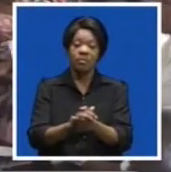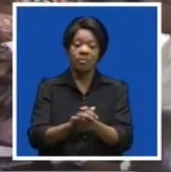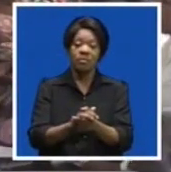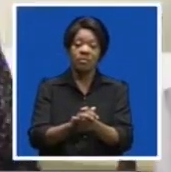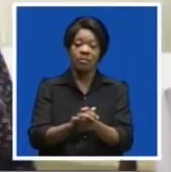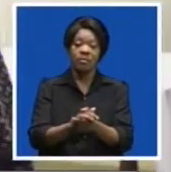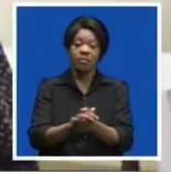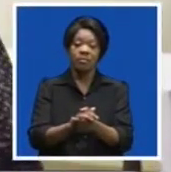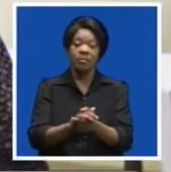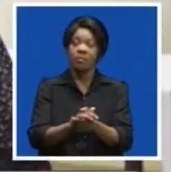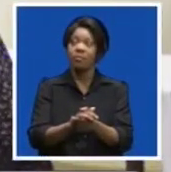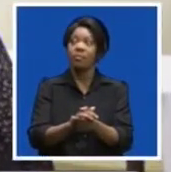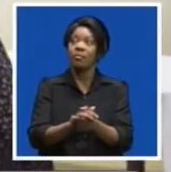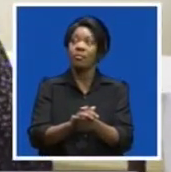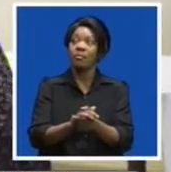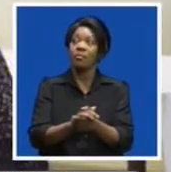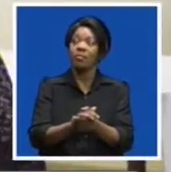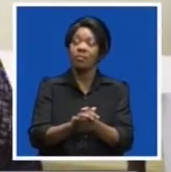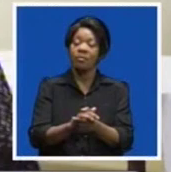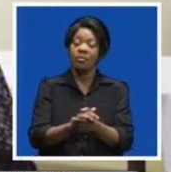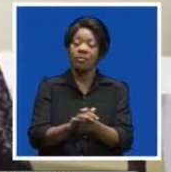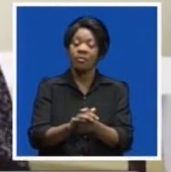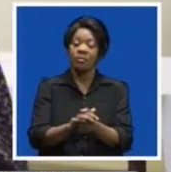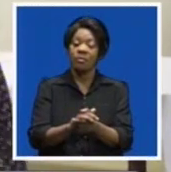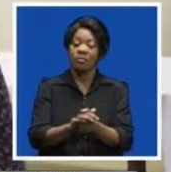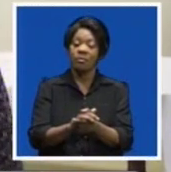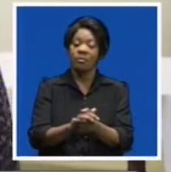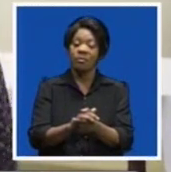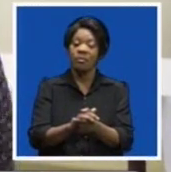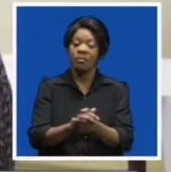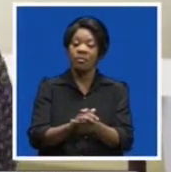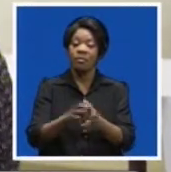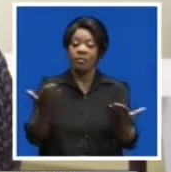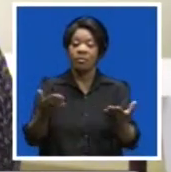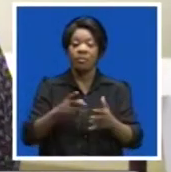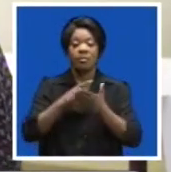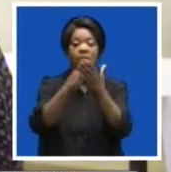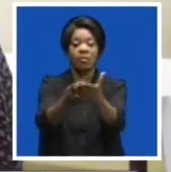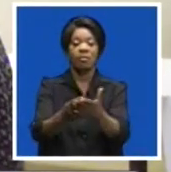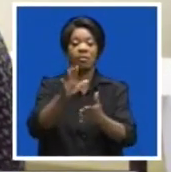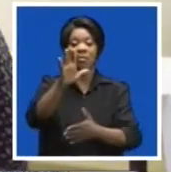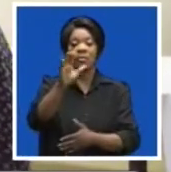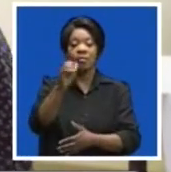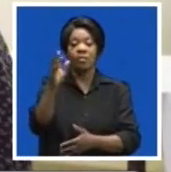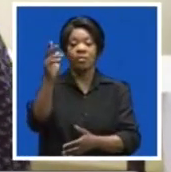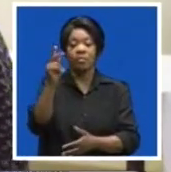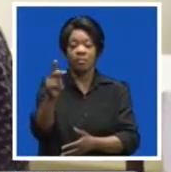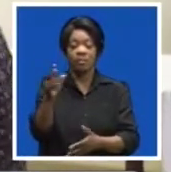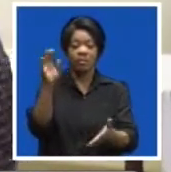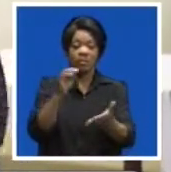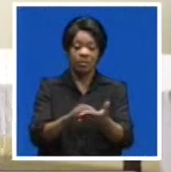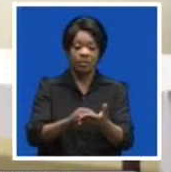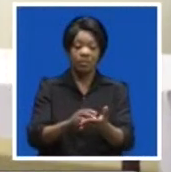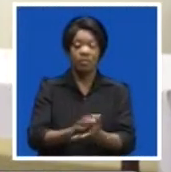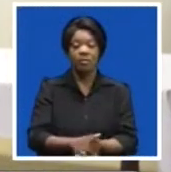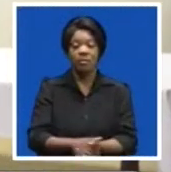He responded and he has contributed a 50,000 kwacha cash towards the